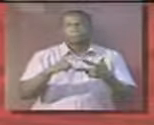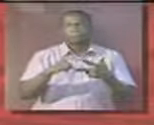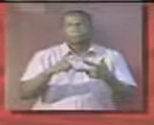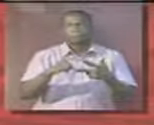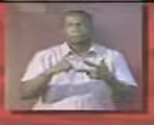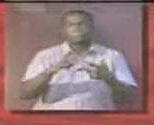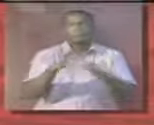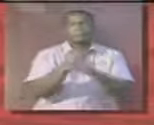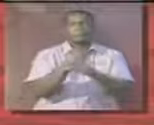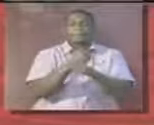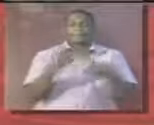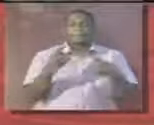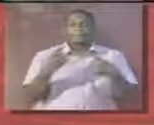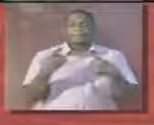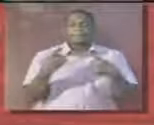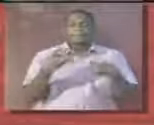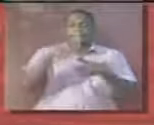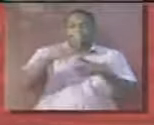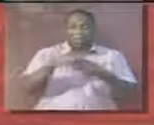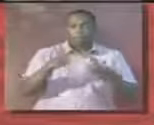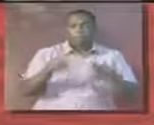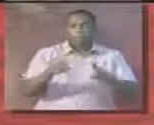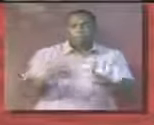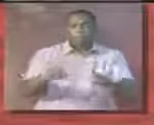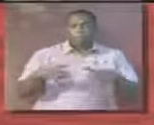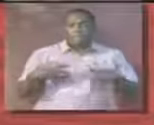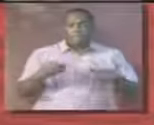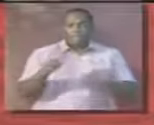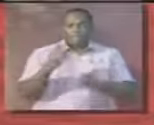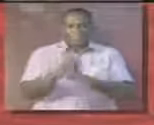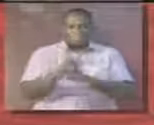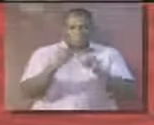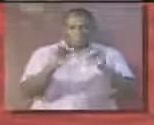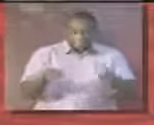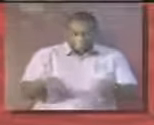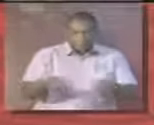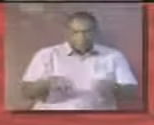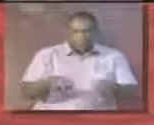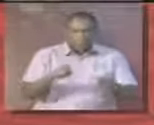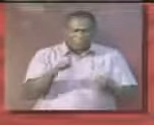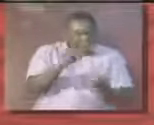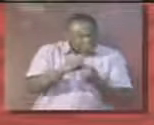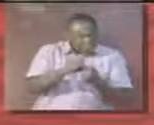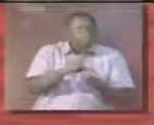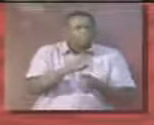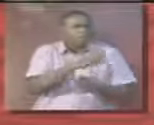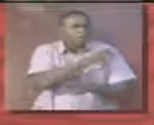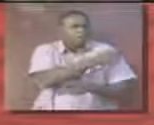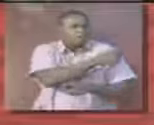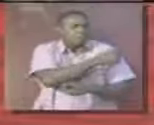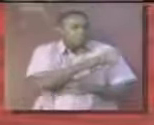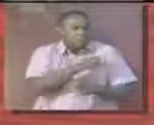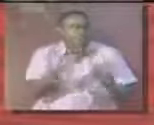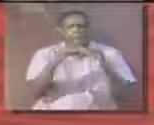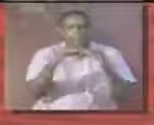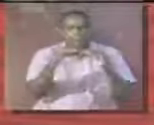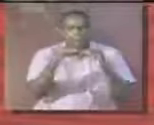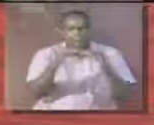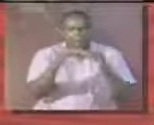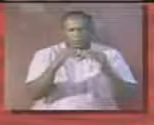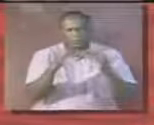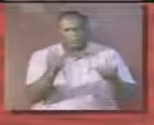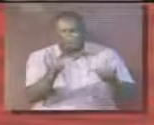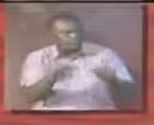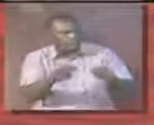system, specifically with respect to the hospital occupancy levels, which have been cause for increasing